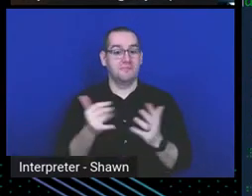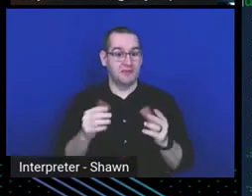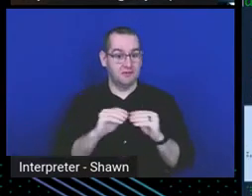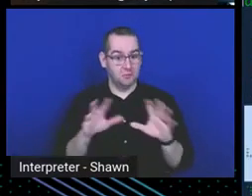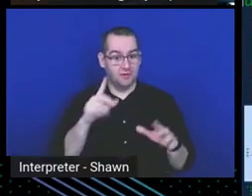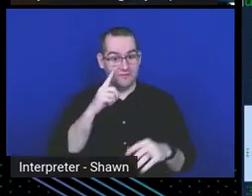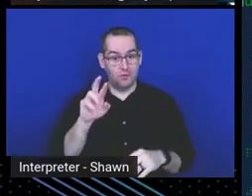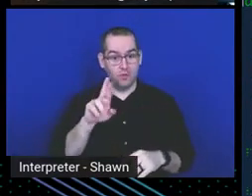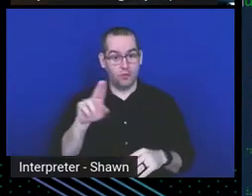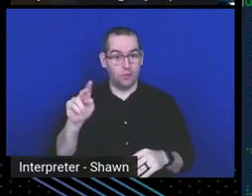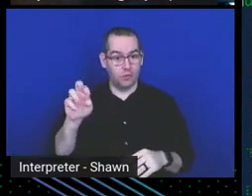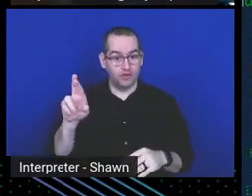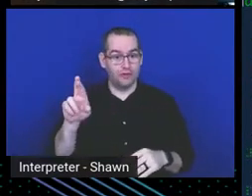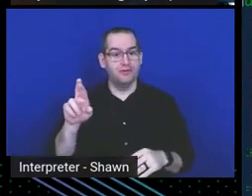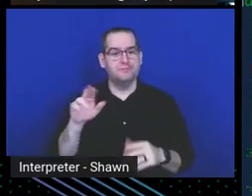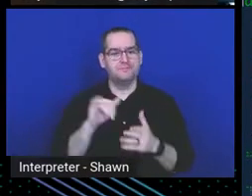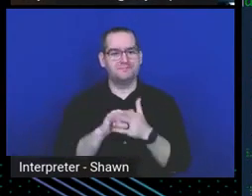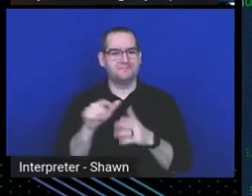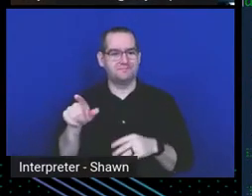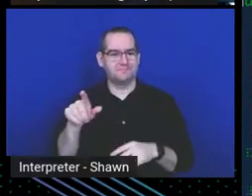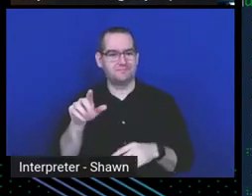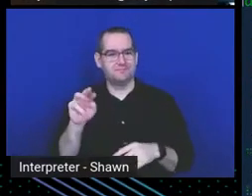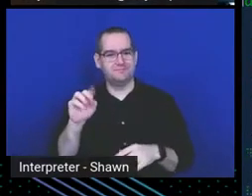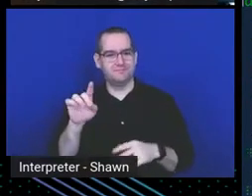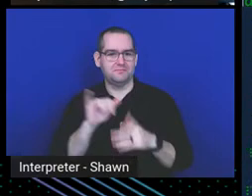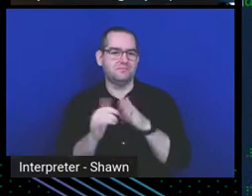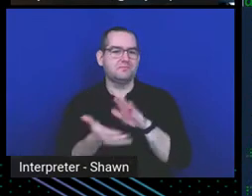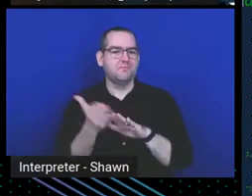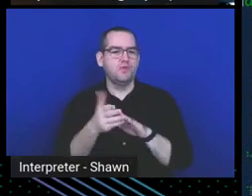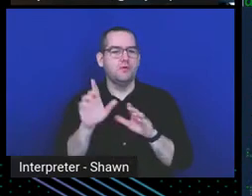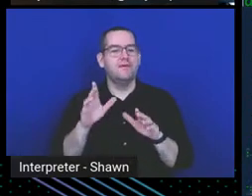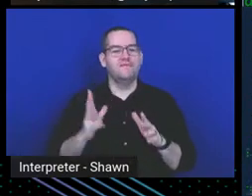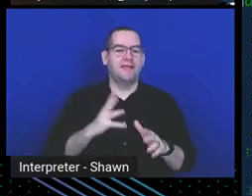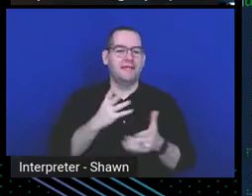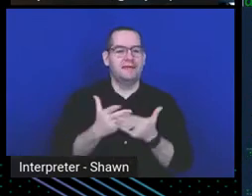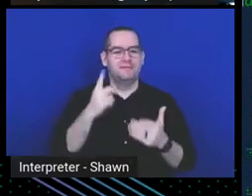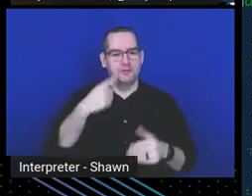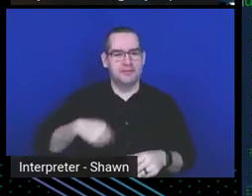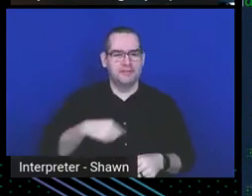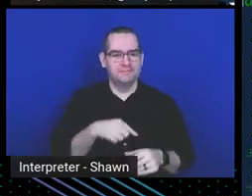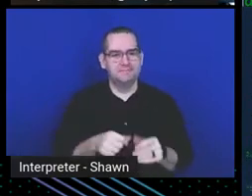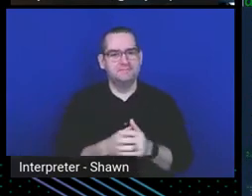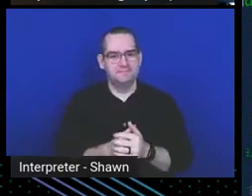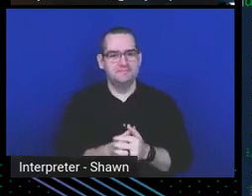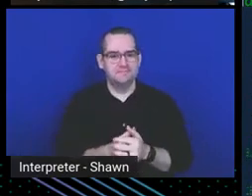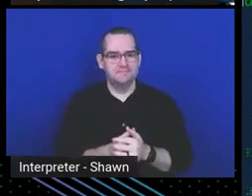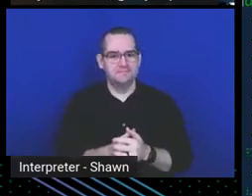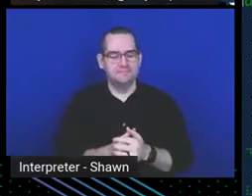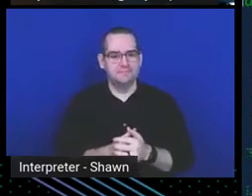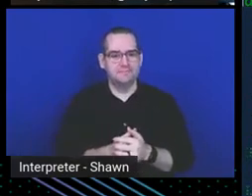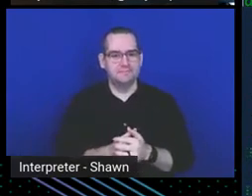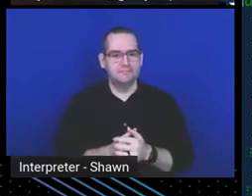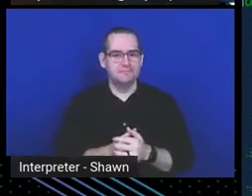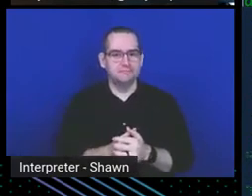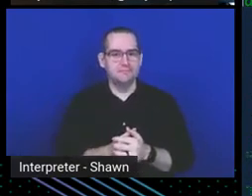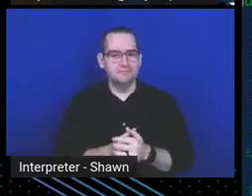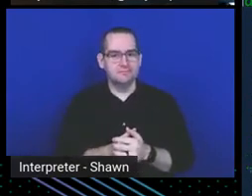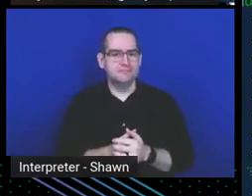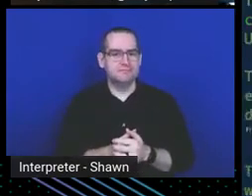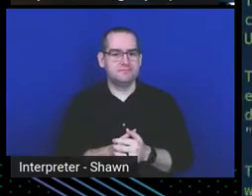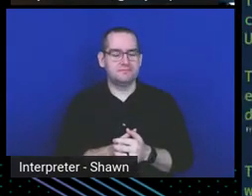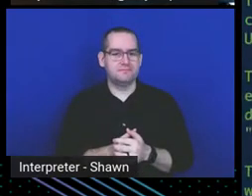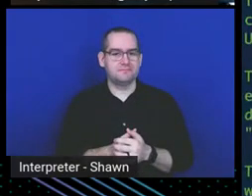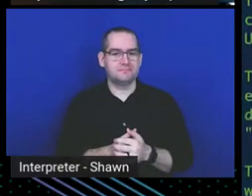runner. So runner is the pod which actually does all the fancy stuff. So we need a runner pod. And after this,